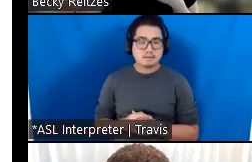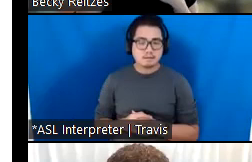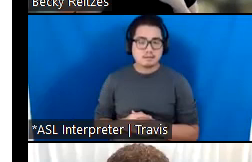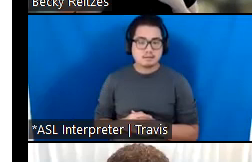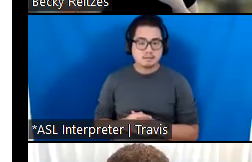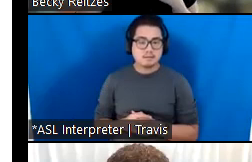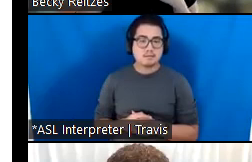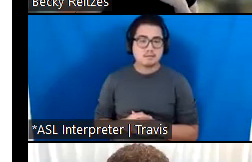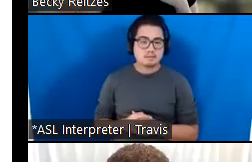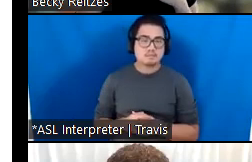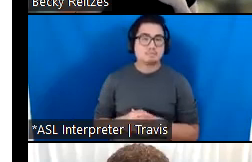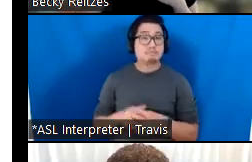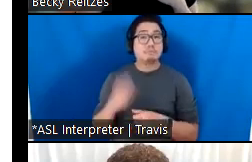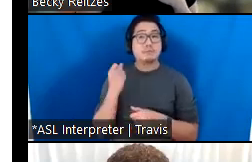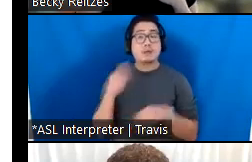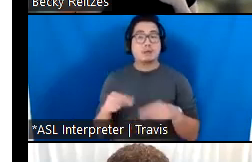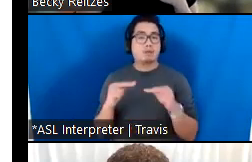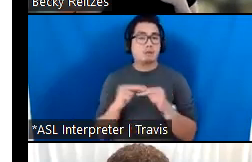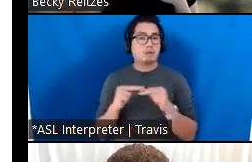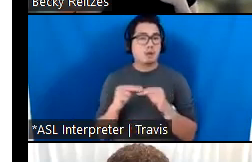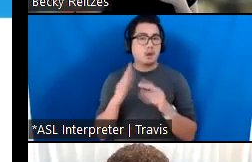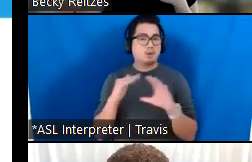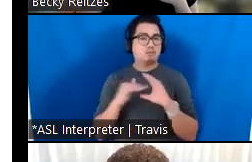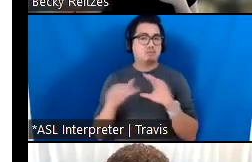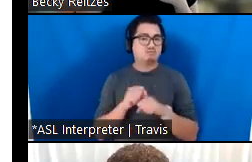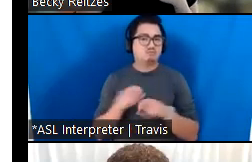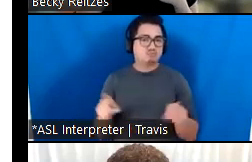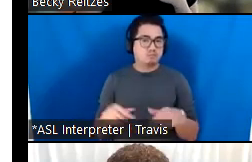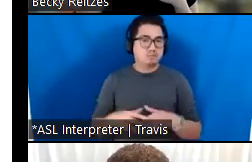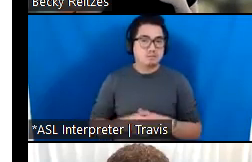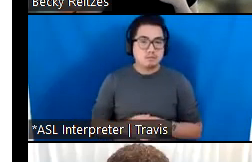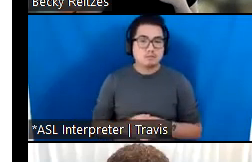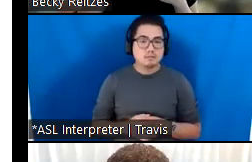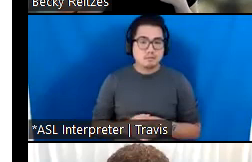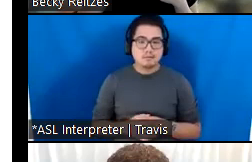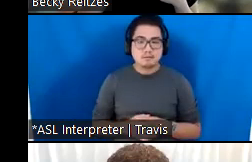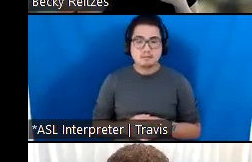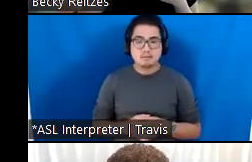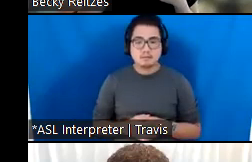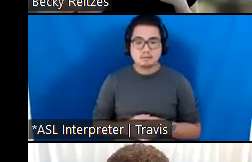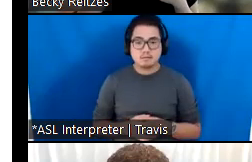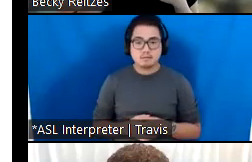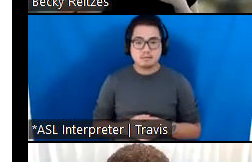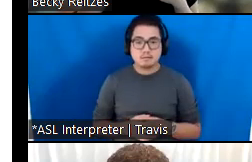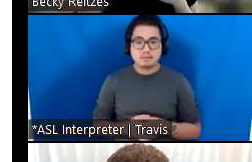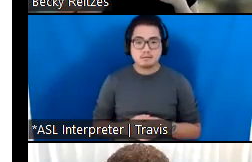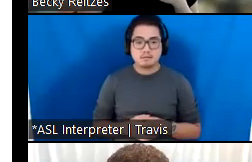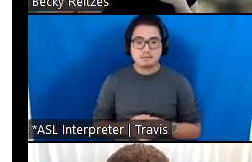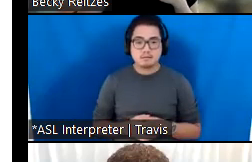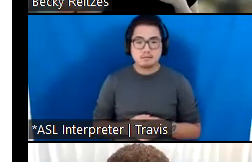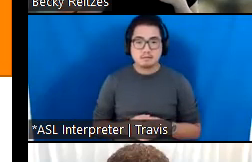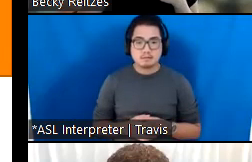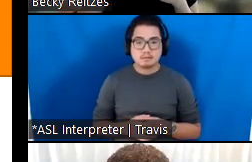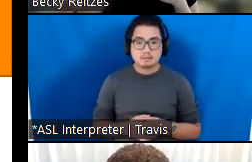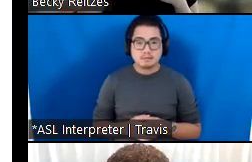And again, I'll send this out with all the information. And then at the end of this, I want to remind you